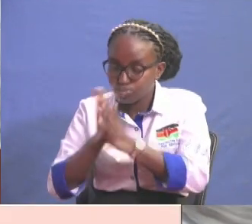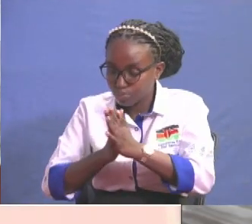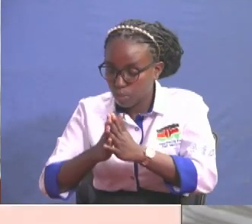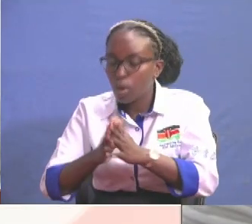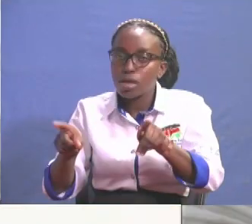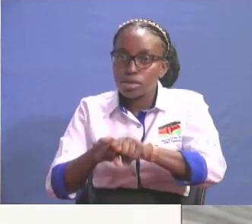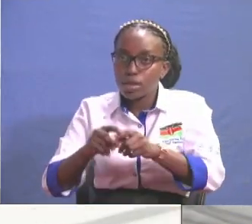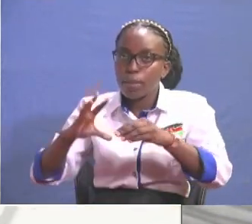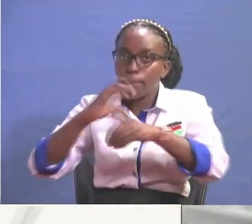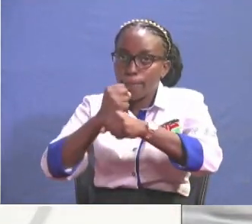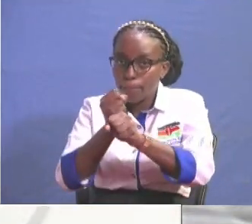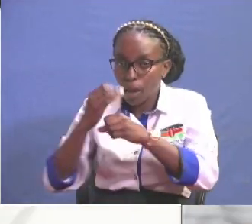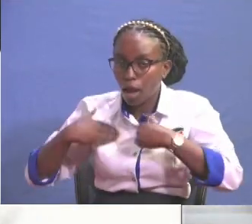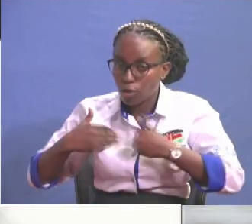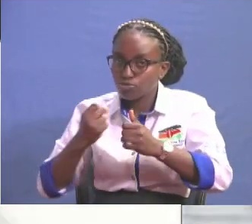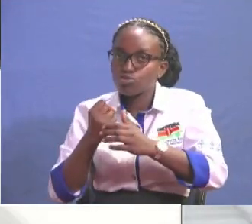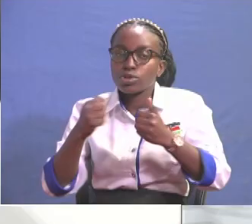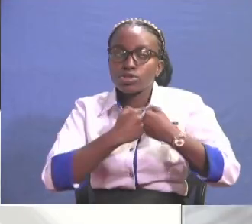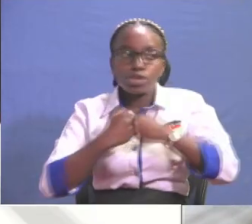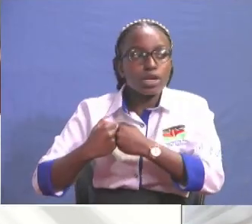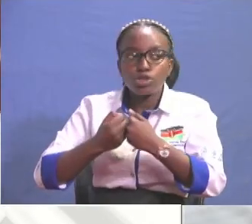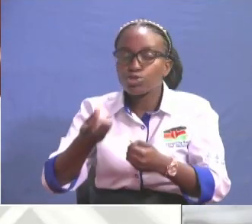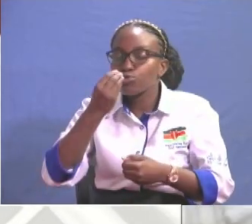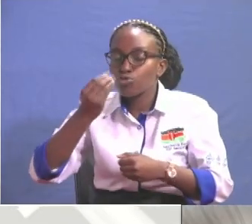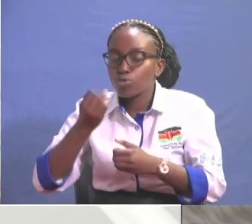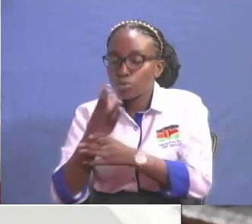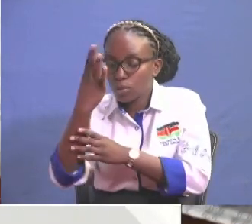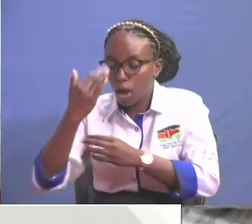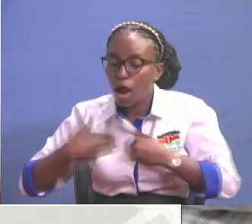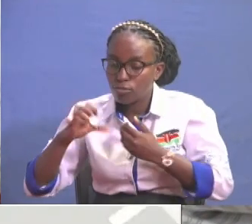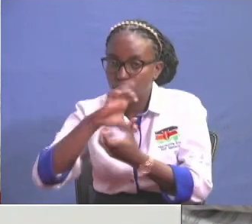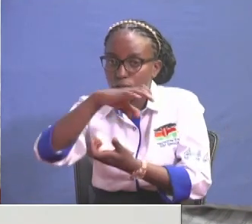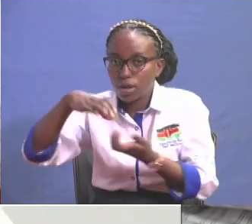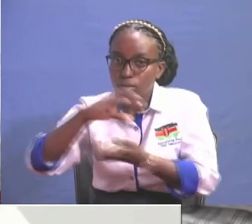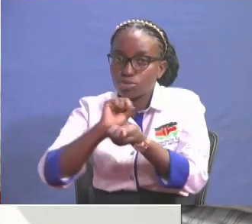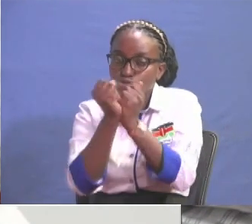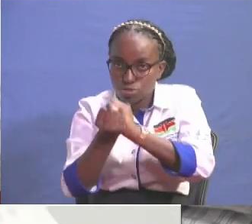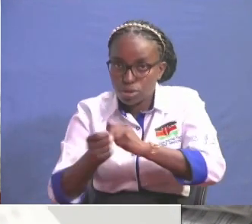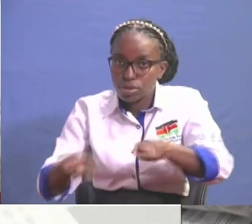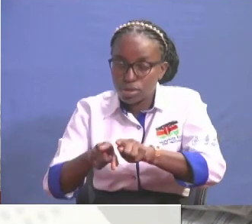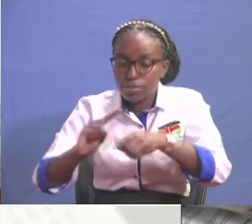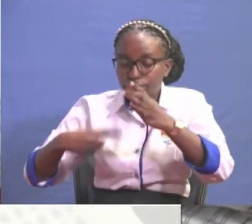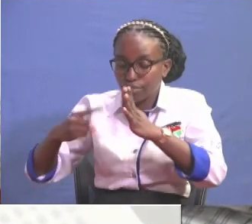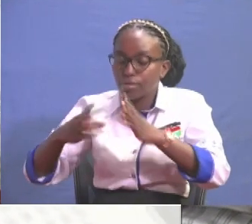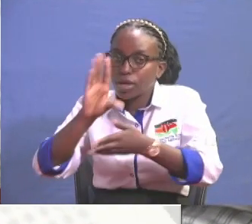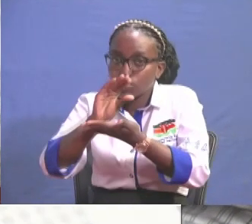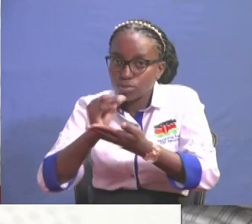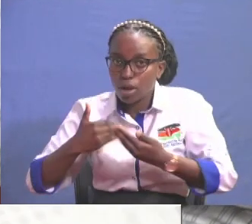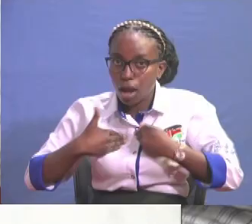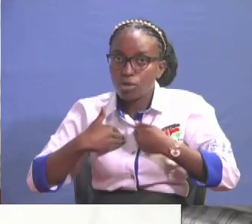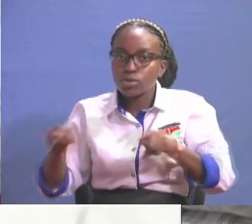the growing challenges of food security, climate change, and resource scarcity. And unlike traditional